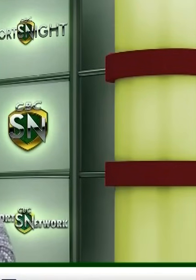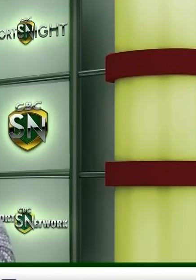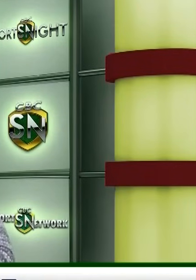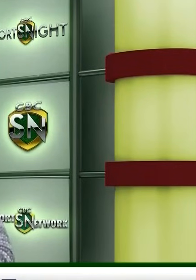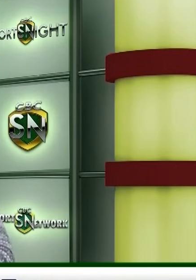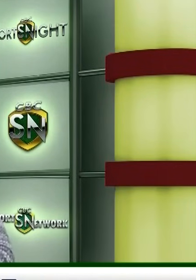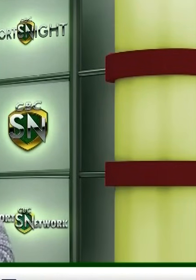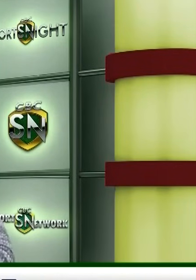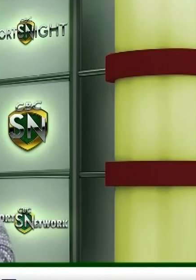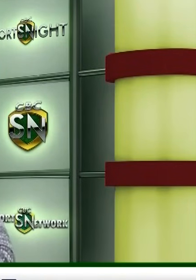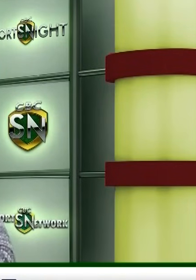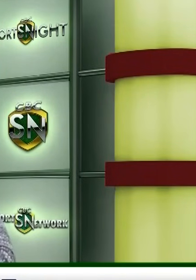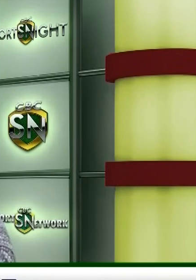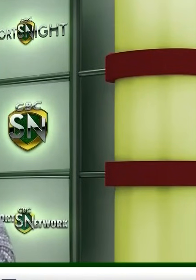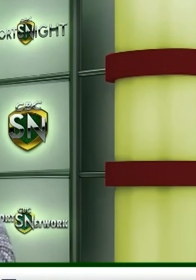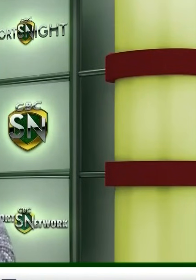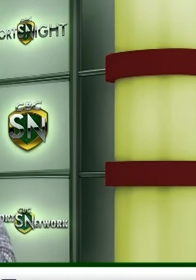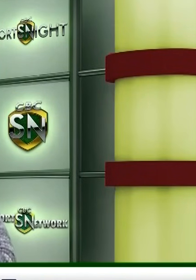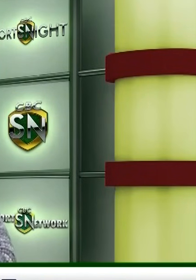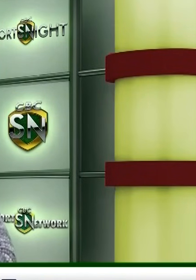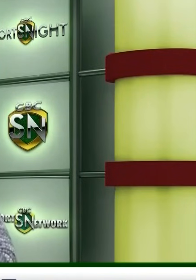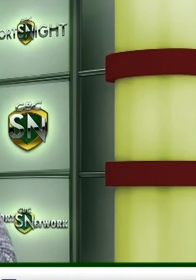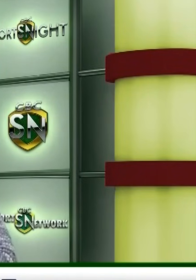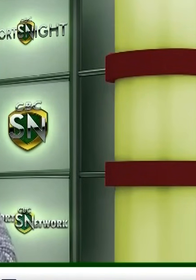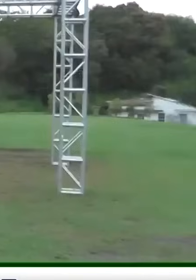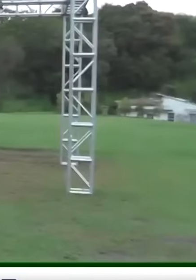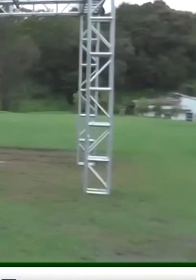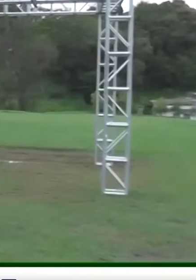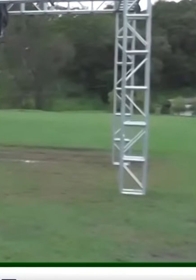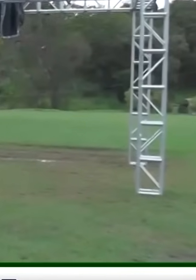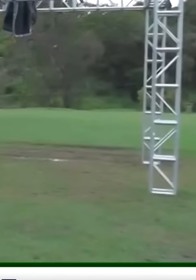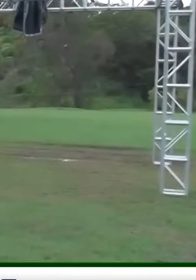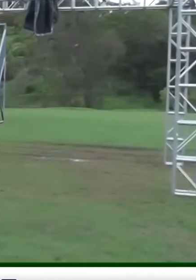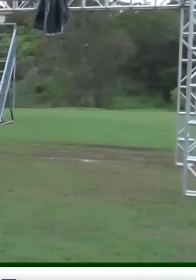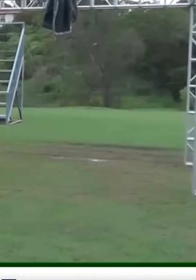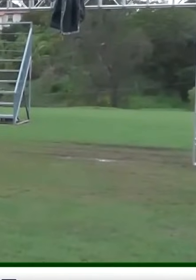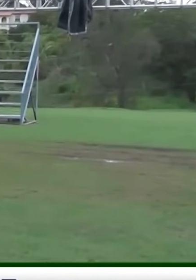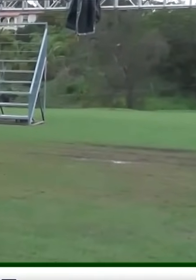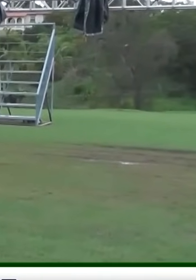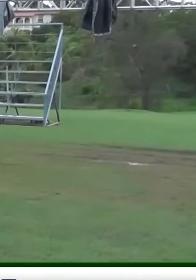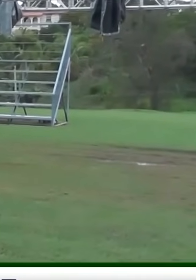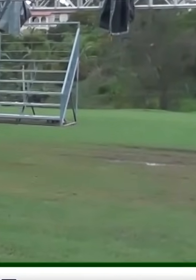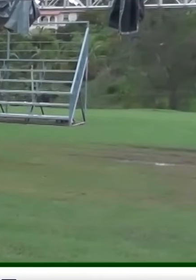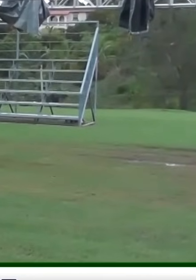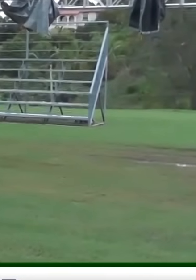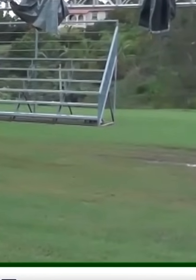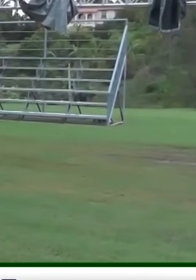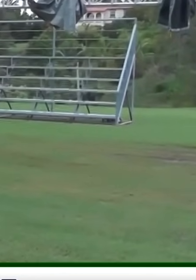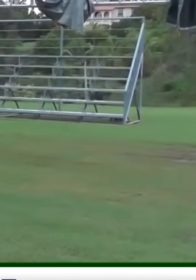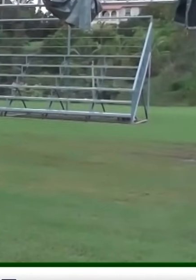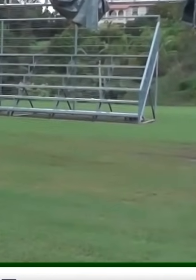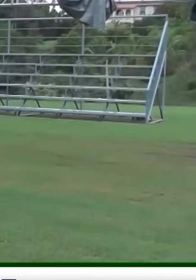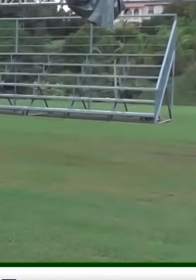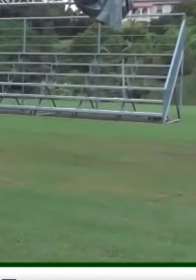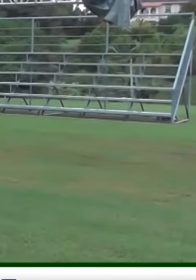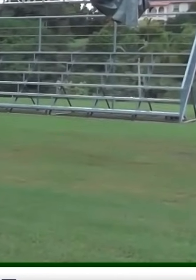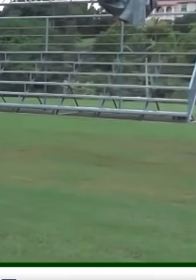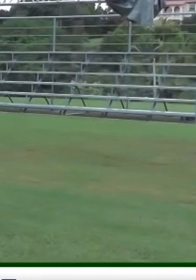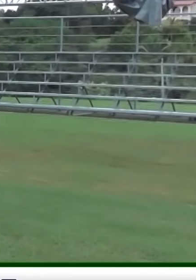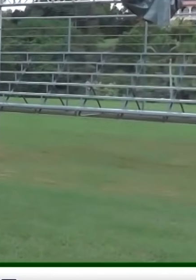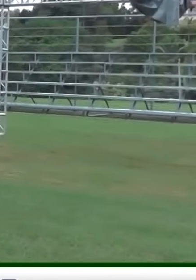competitor numbers are up significantly. With 10 new obstacles and up to a 40% increase